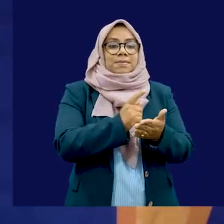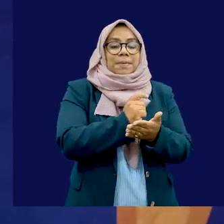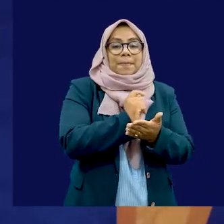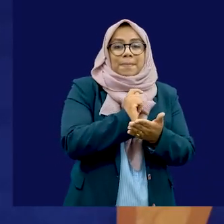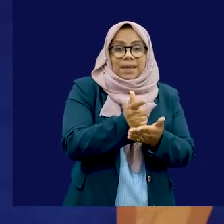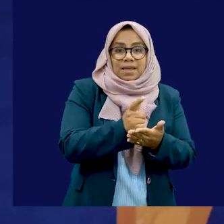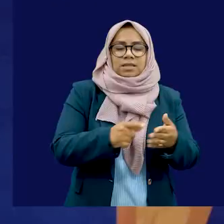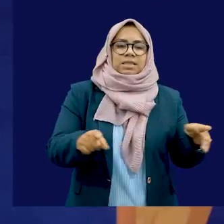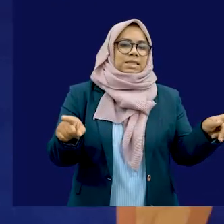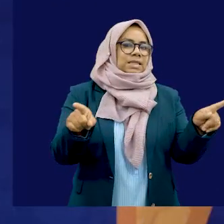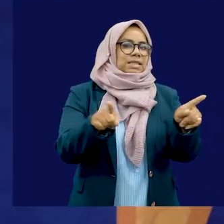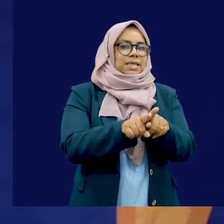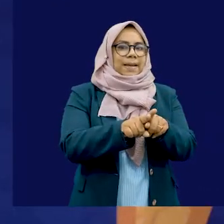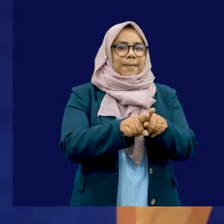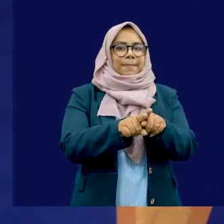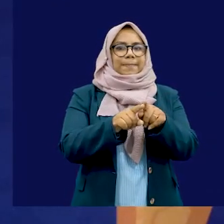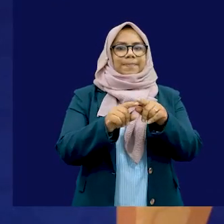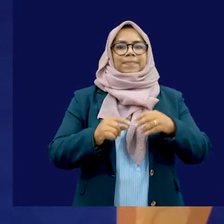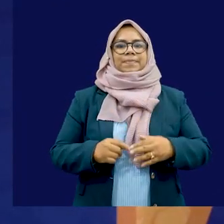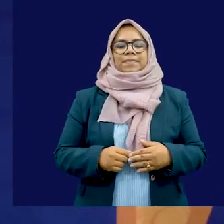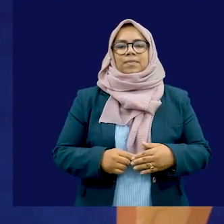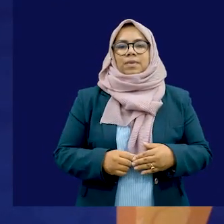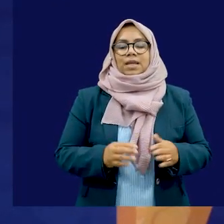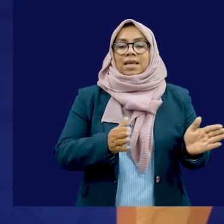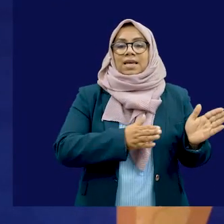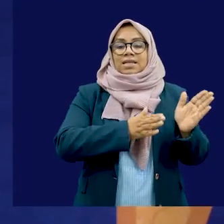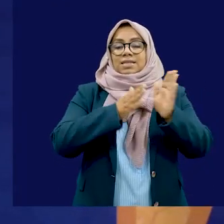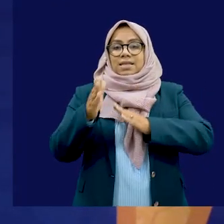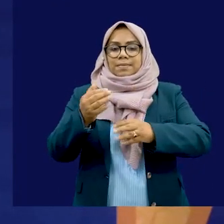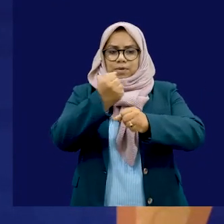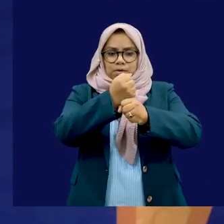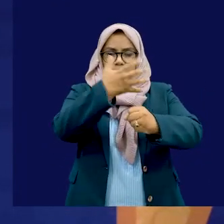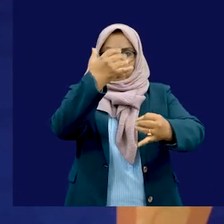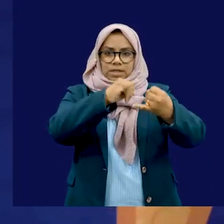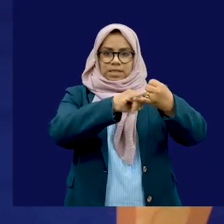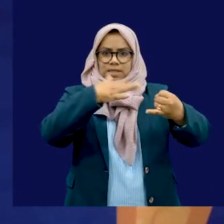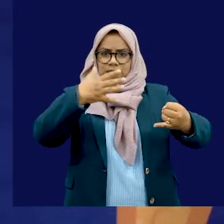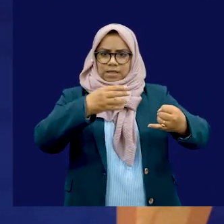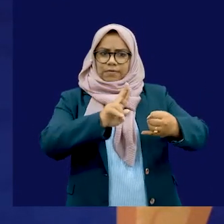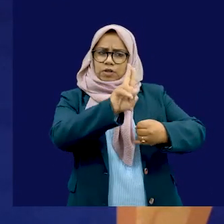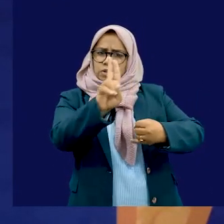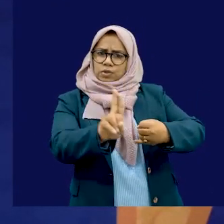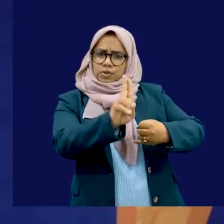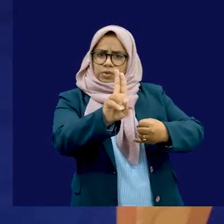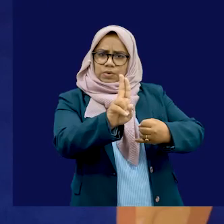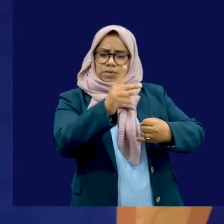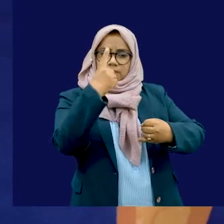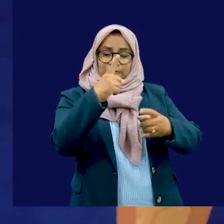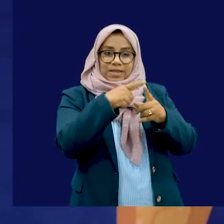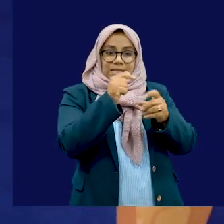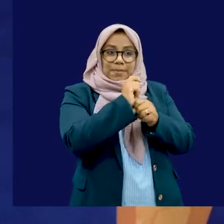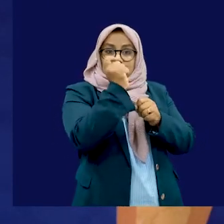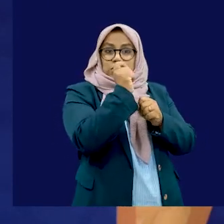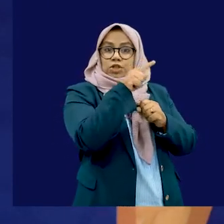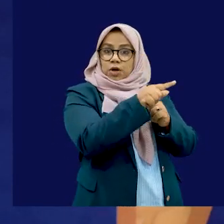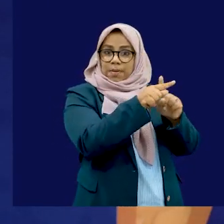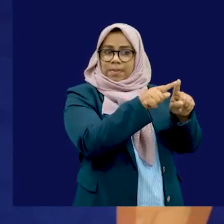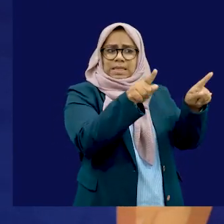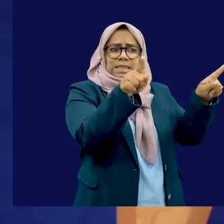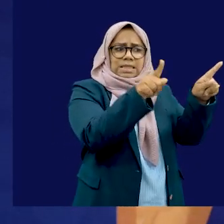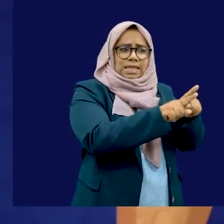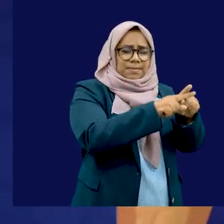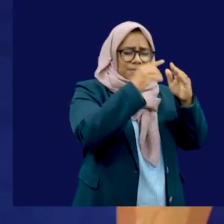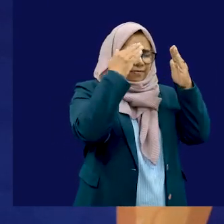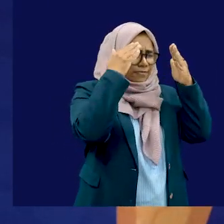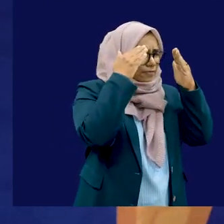paid on the excess. Secondly, gold and silver are used as business merchandise, selling gold